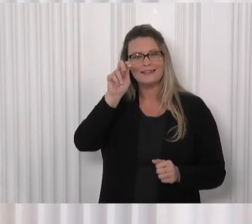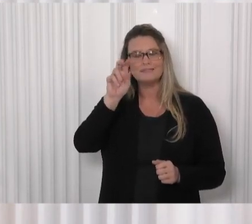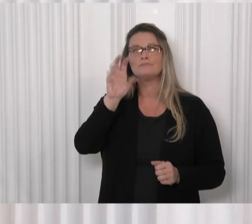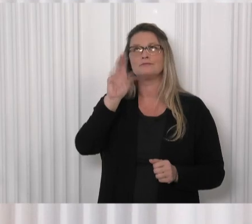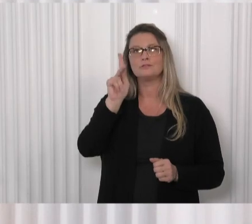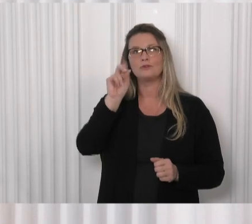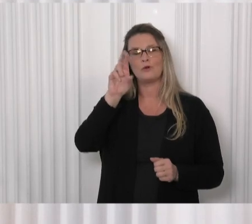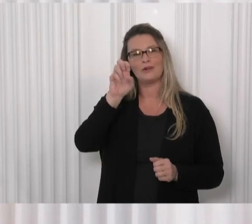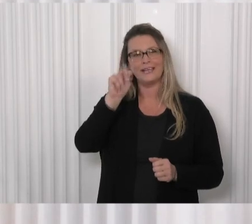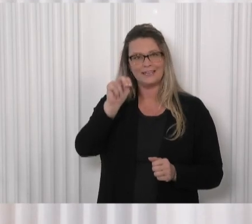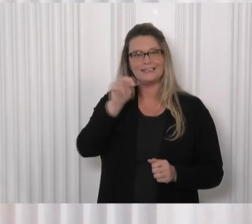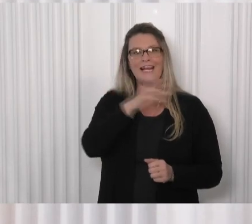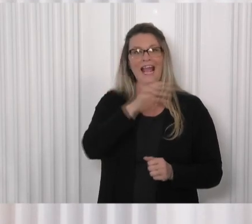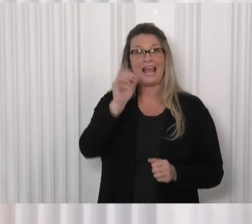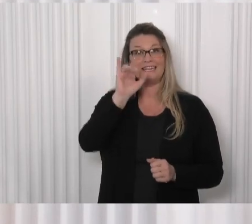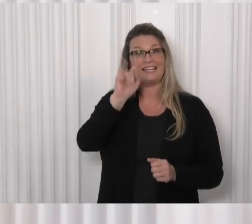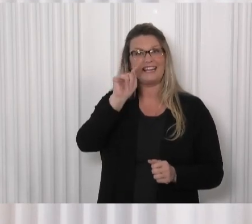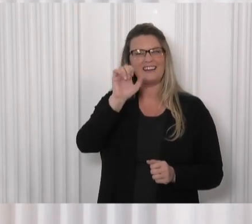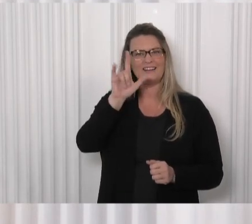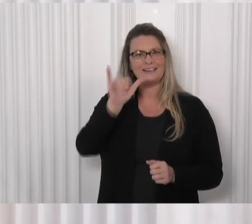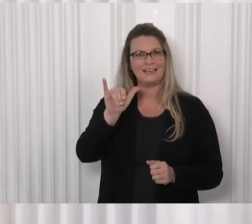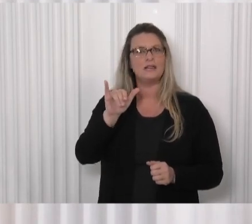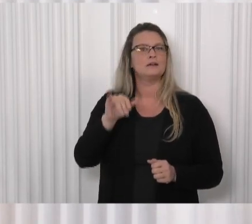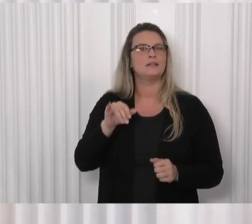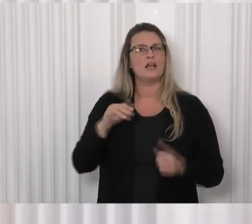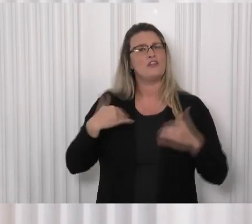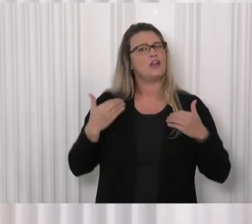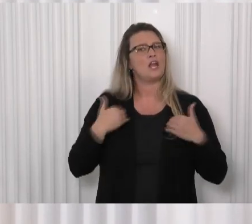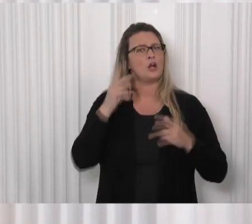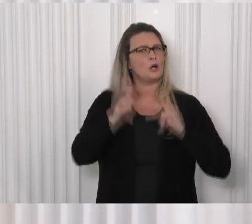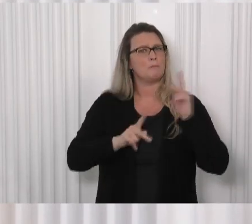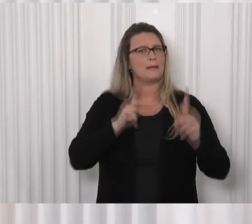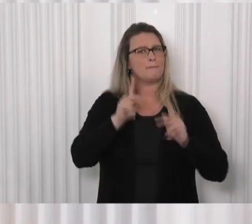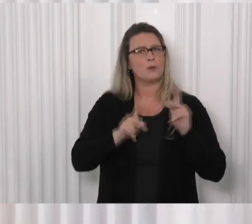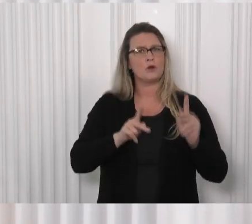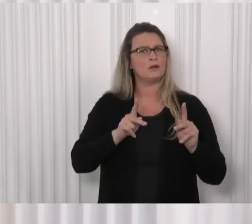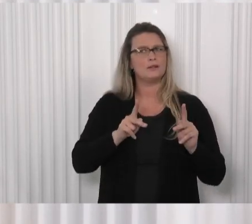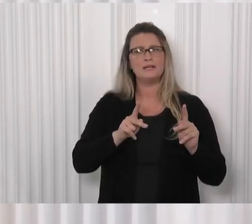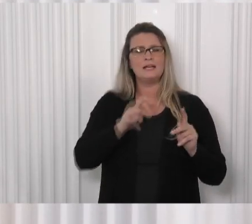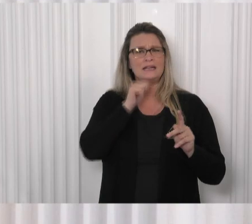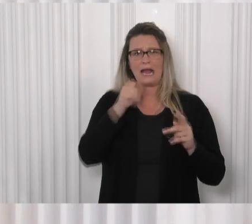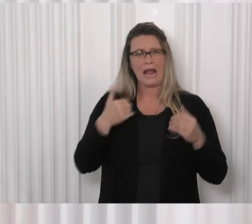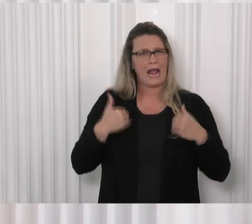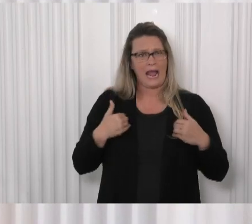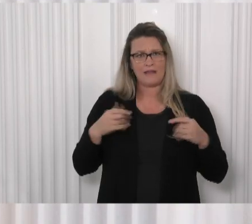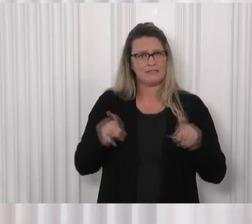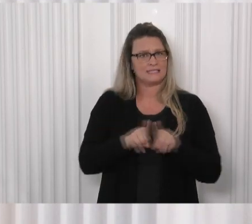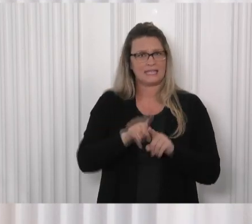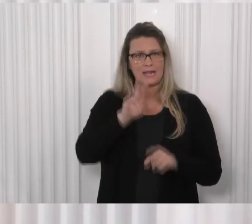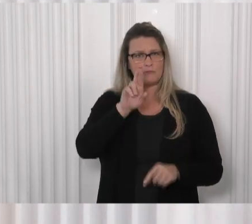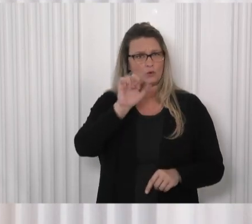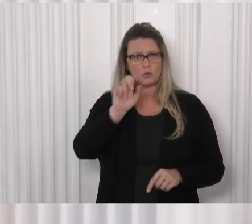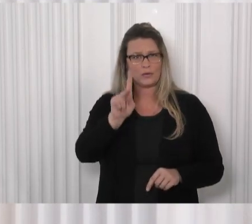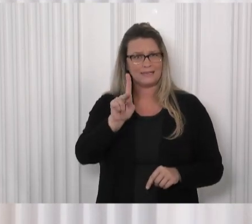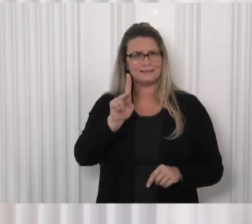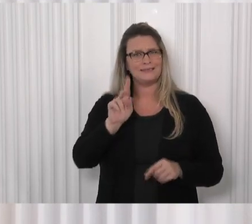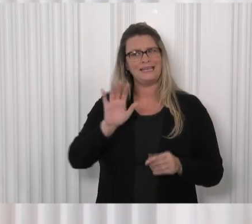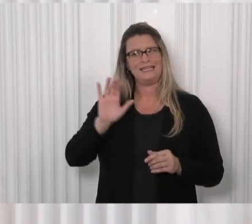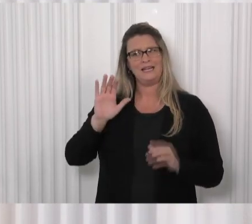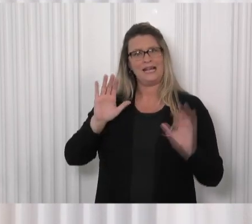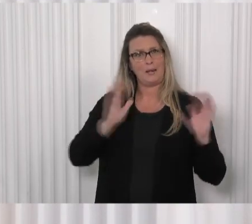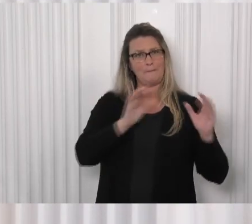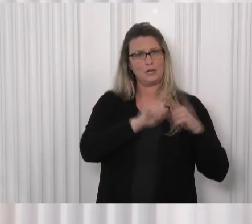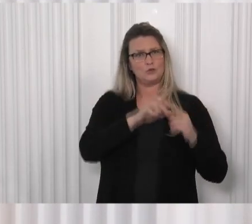in Italy that younger people seem to not have the same risk of getting the severe disease that older people. Well,